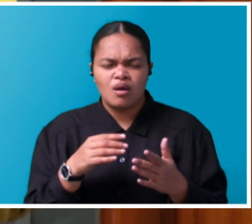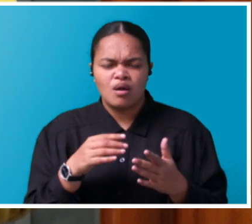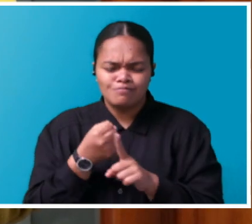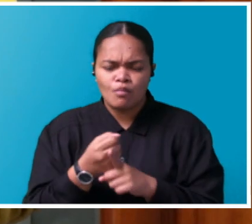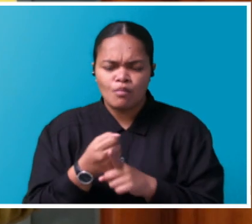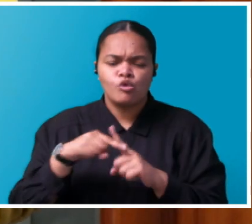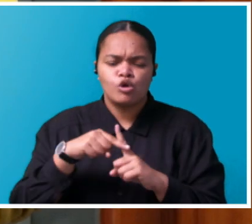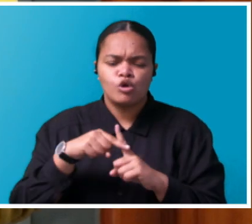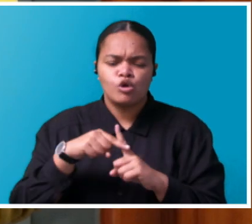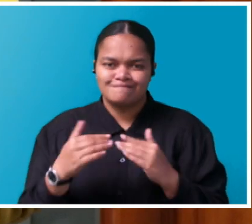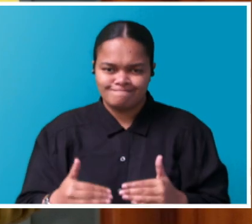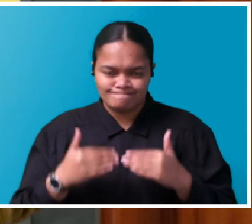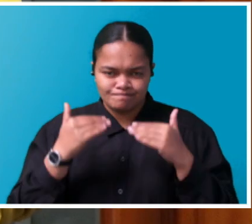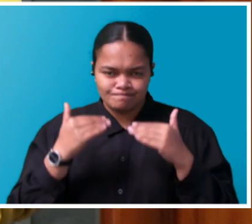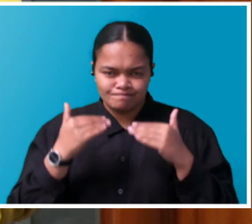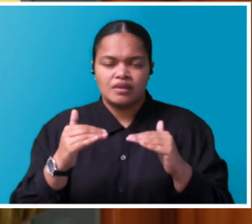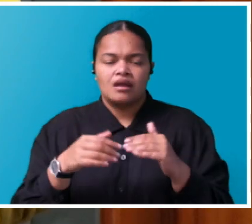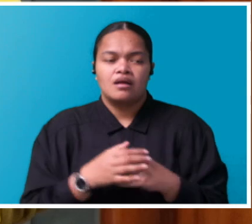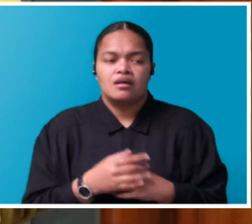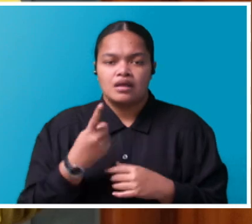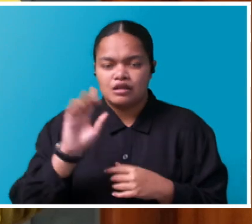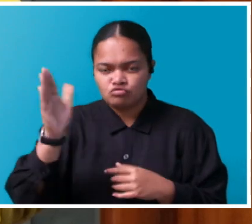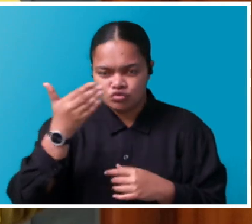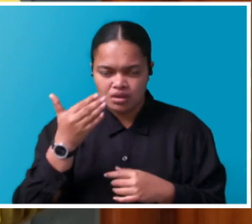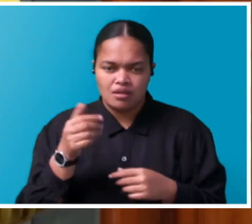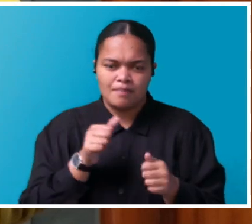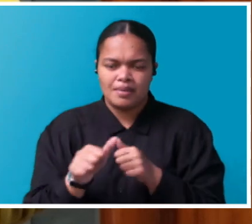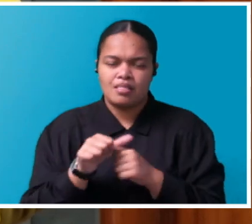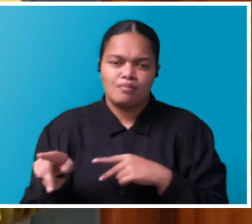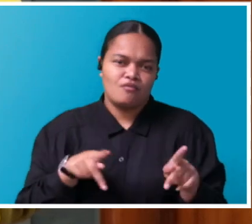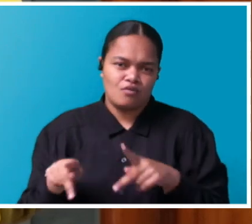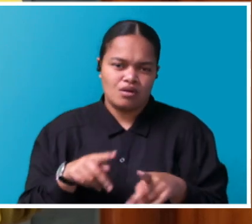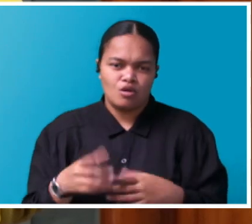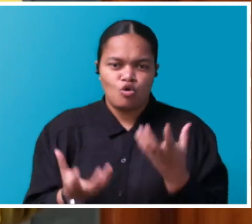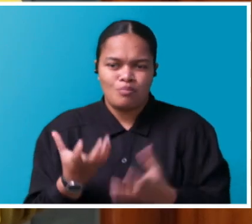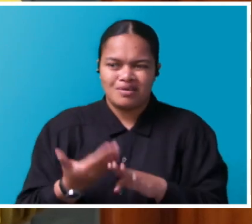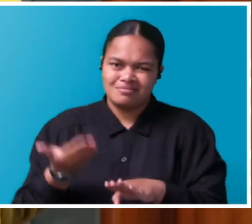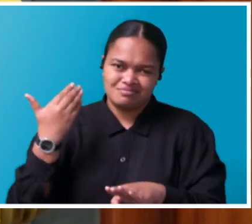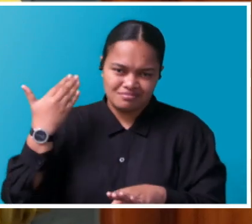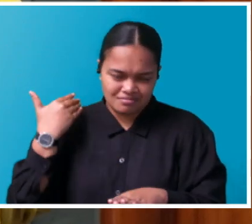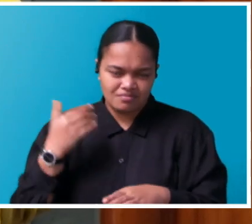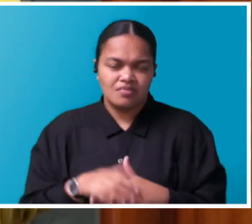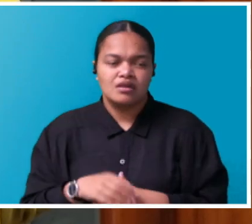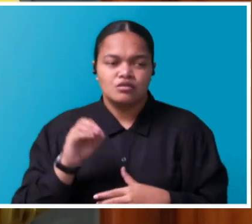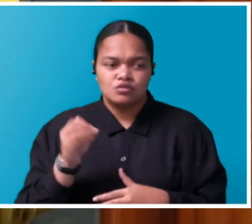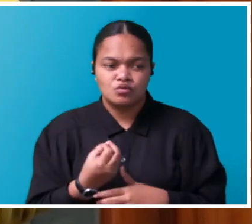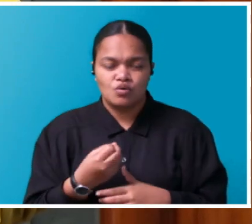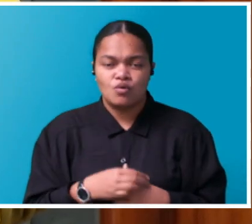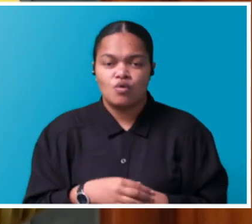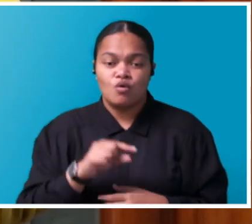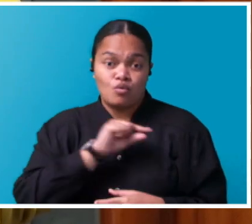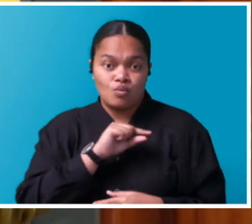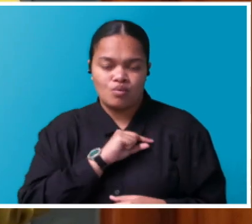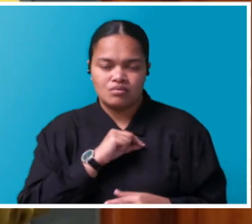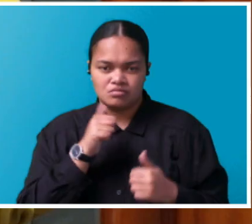will lead to improved performances and results compared to the past practices, in which quality was often compromised for quantity for